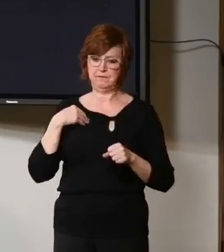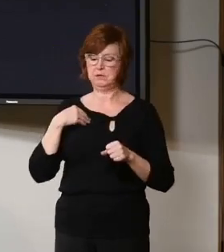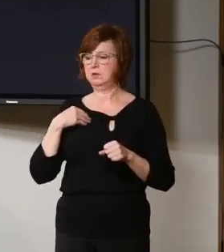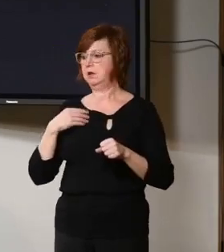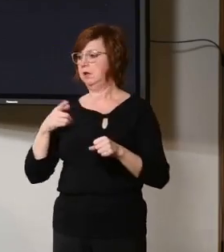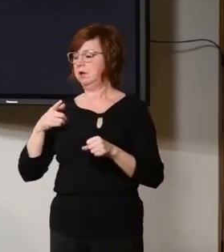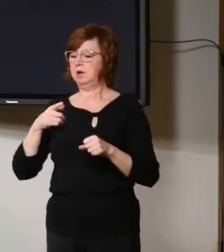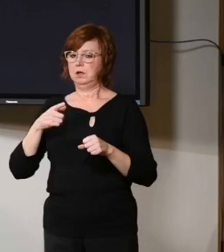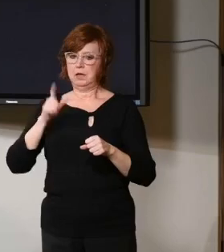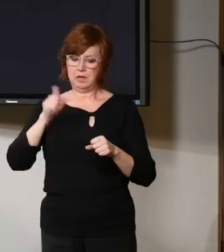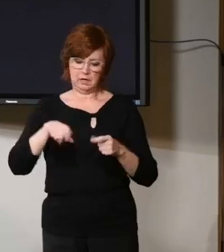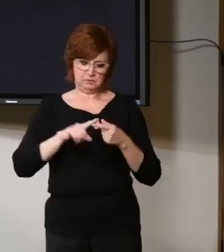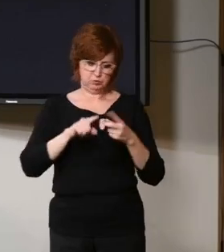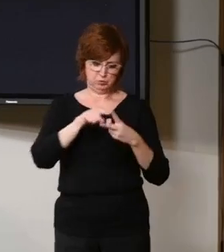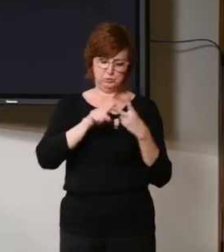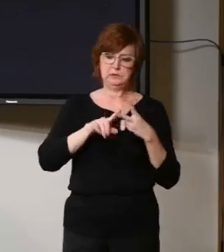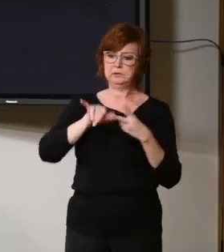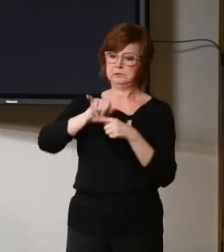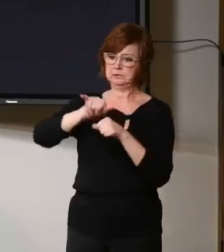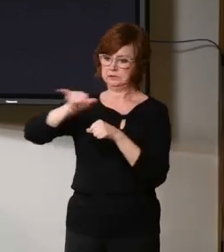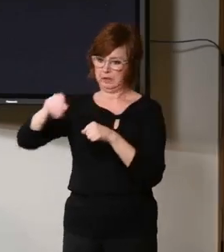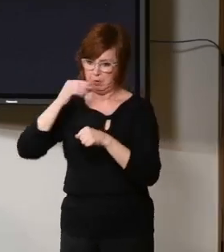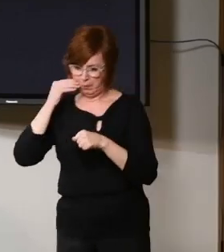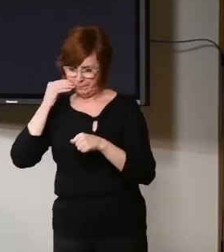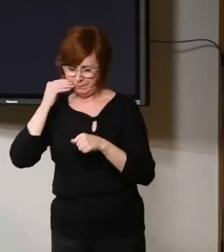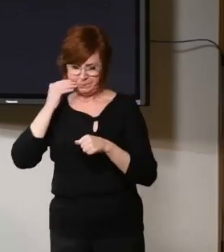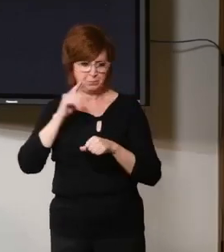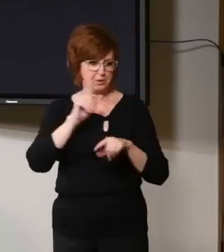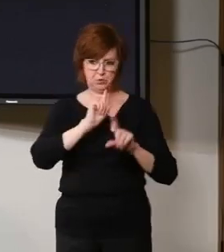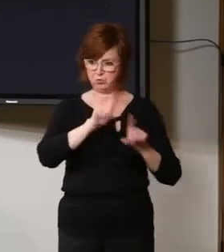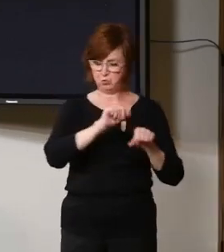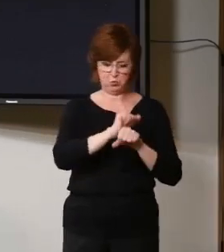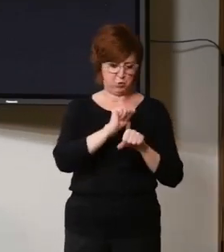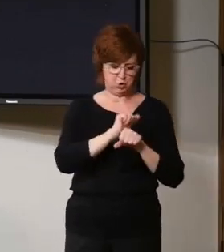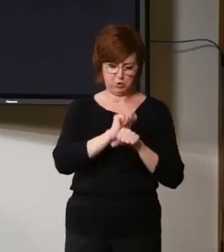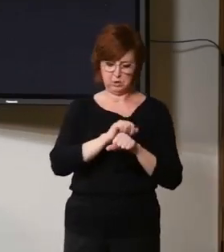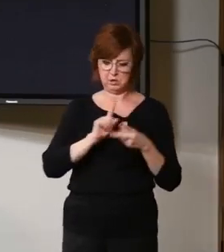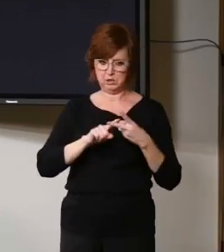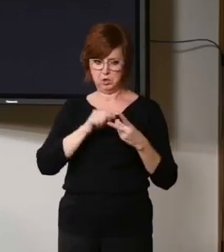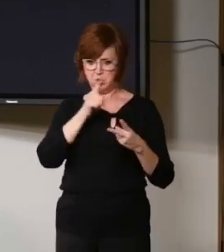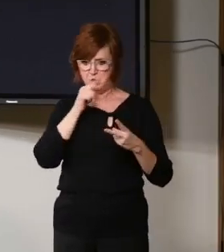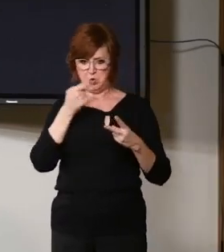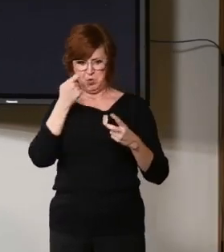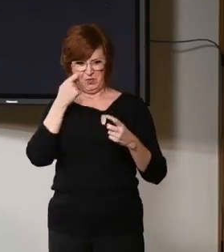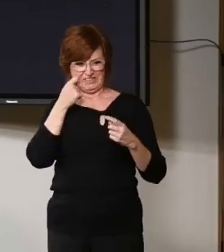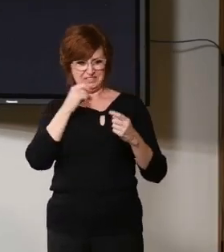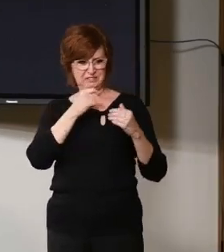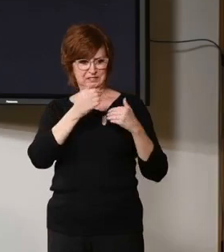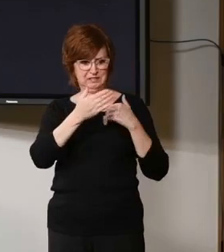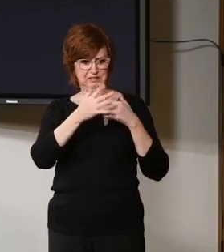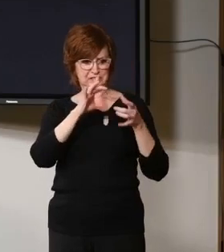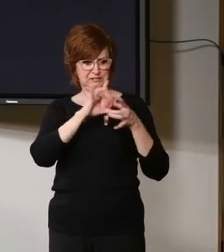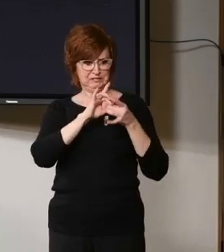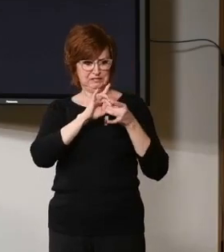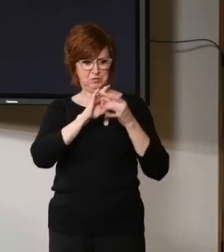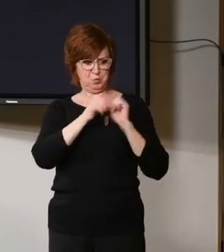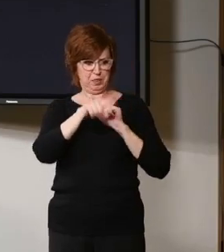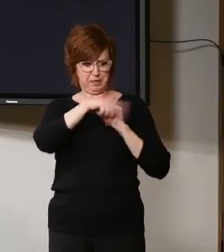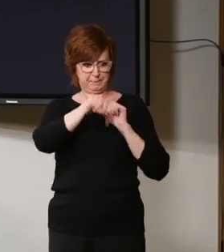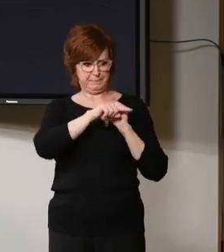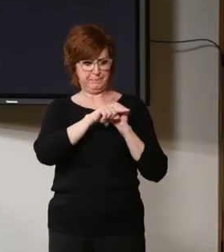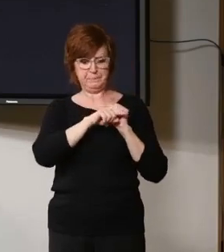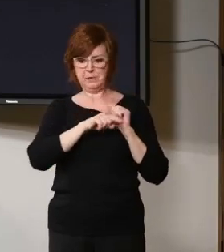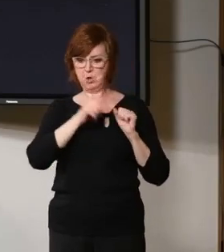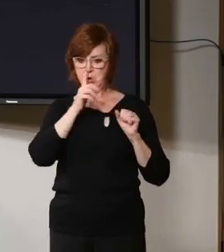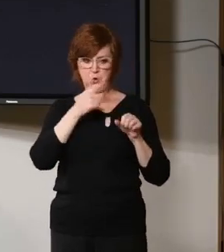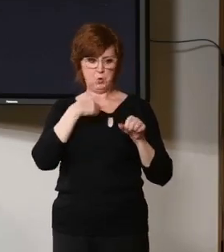symptomatic and you test positive, you stay home till you've cleared the virus. Any close contacts that you may have had during, if you were